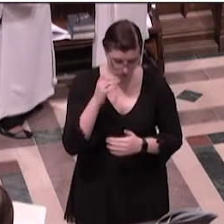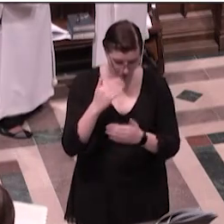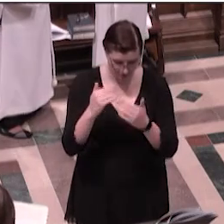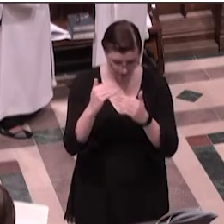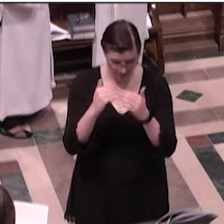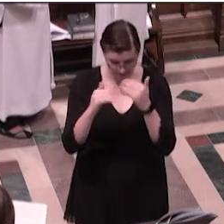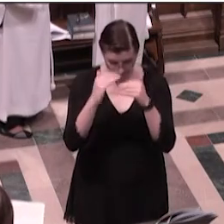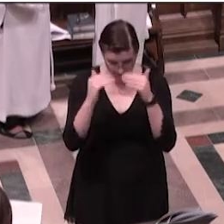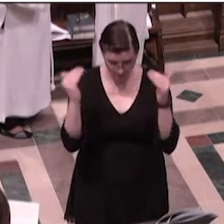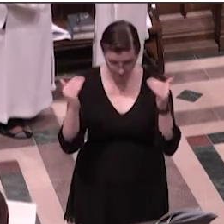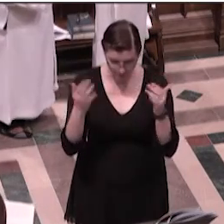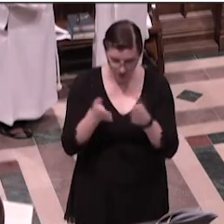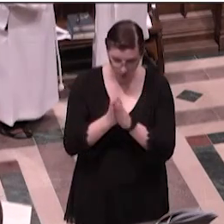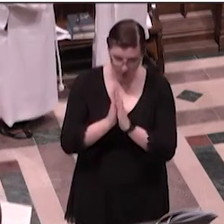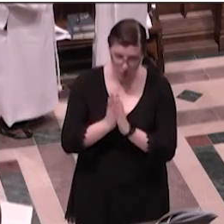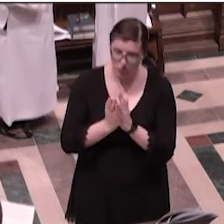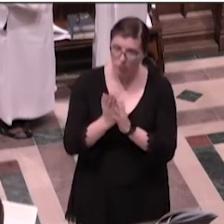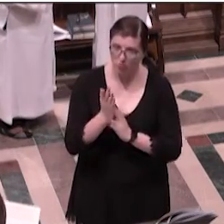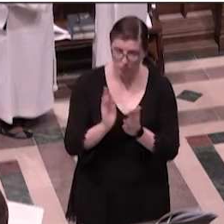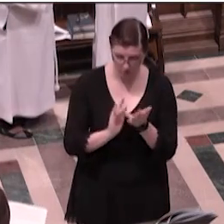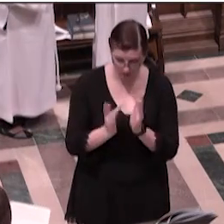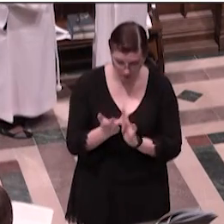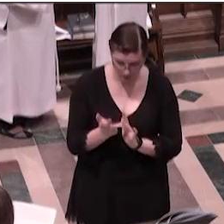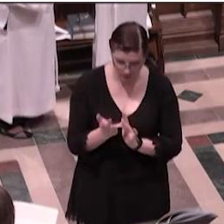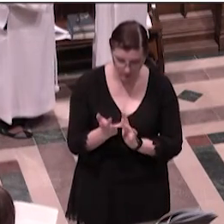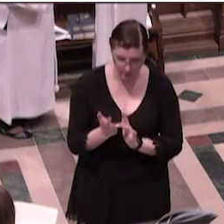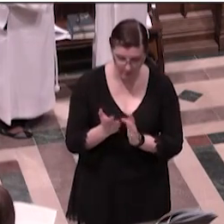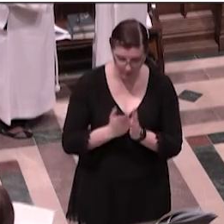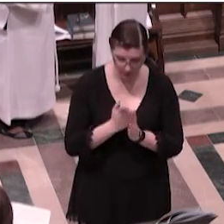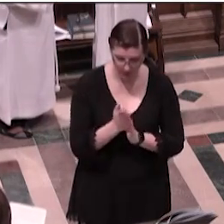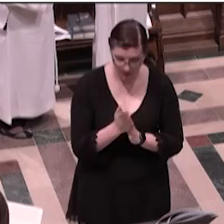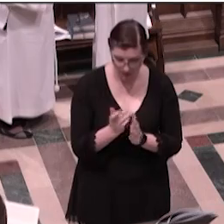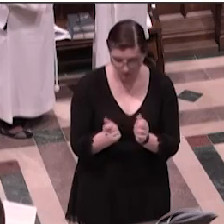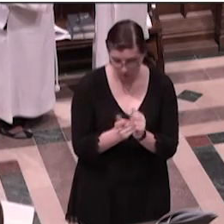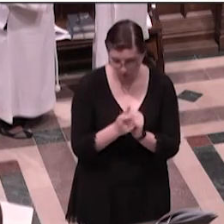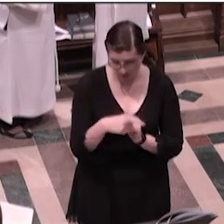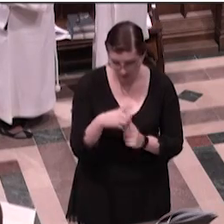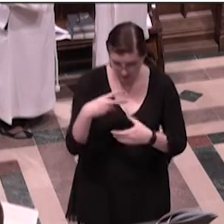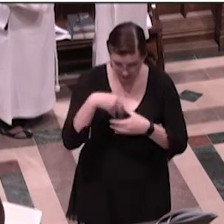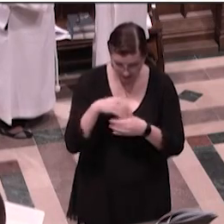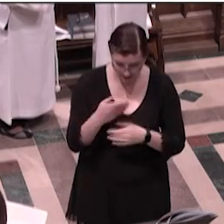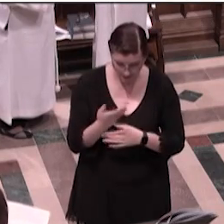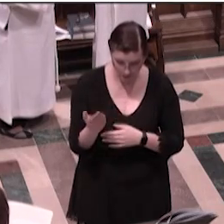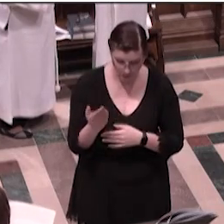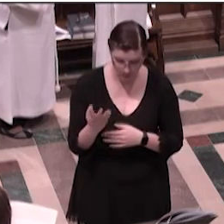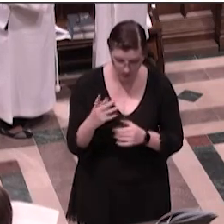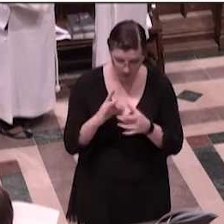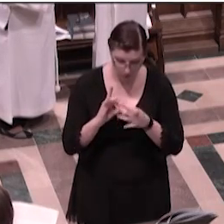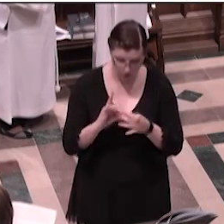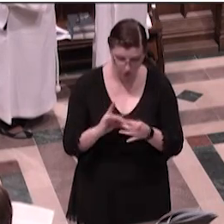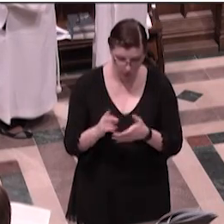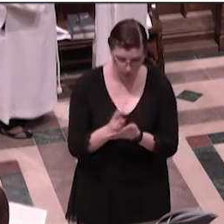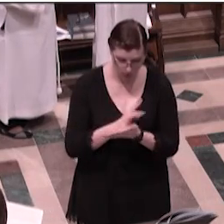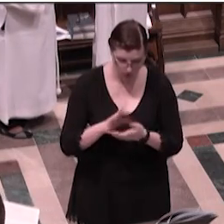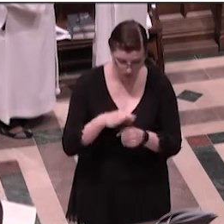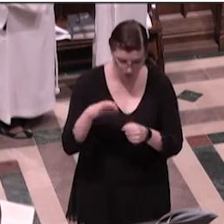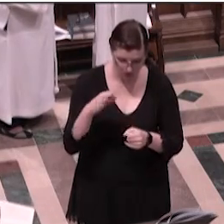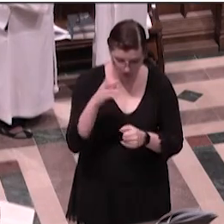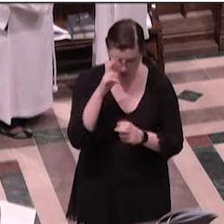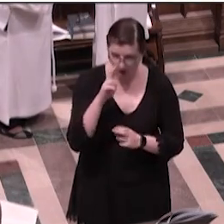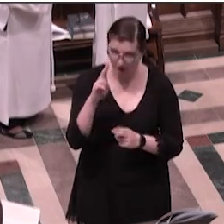him, in the unity of the Holy Spirit. All honor and glory is yours, Almighty Father, now and